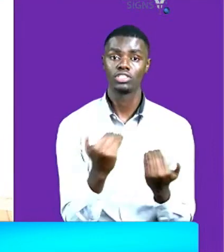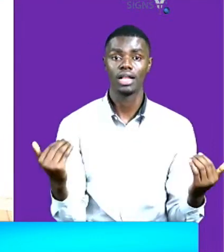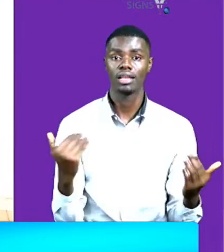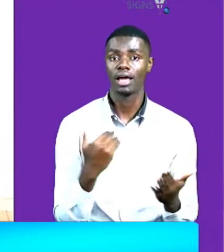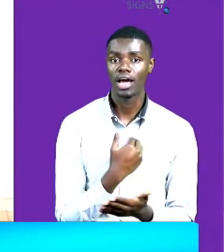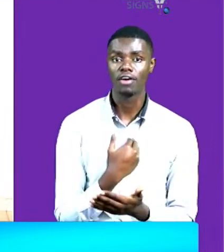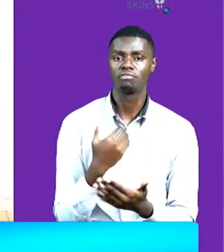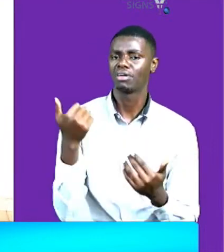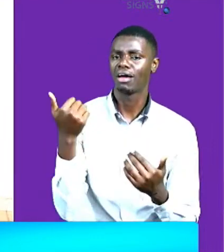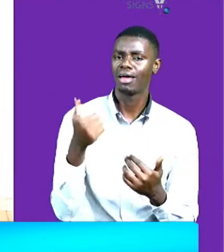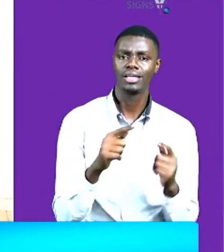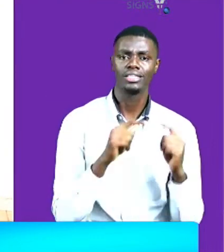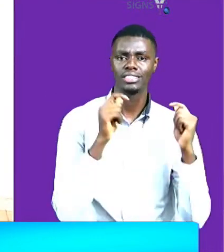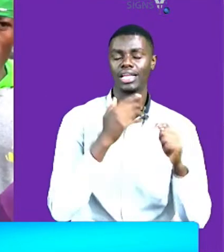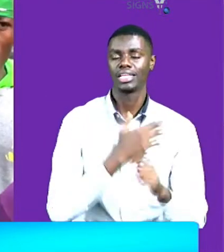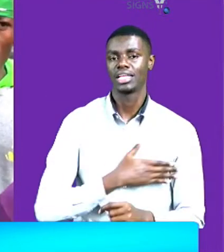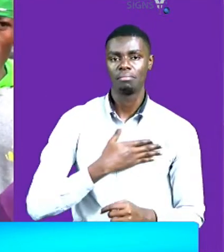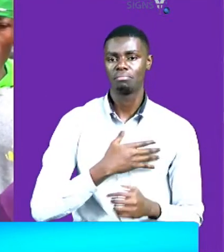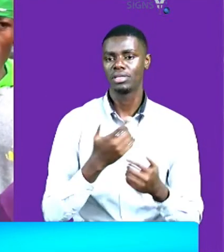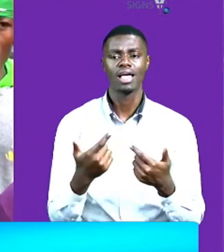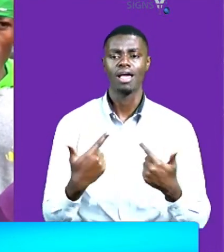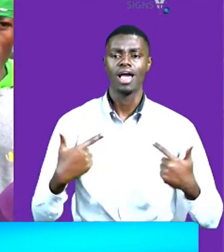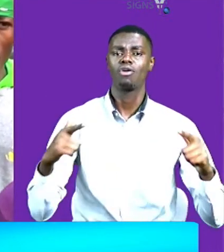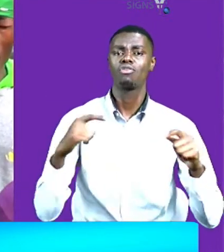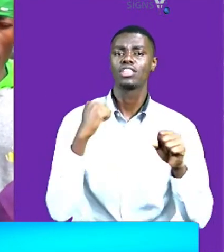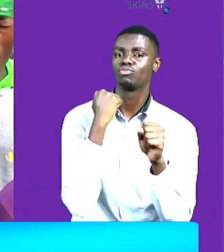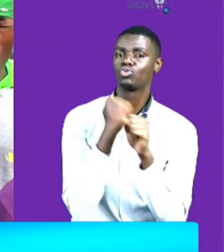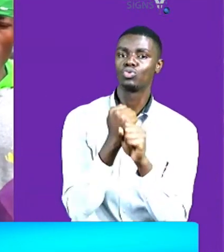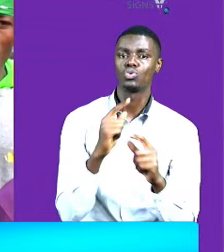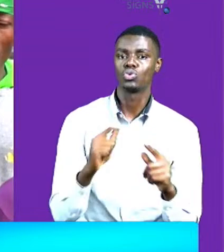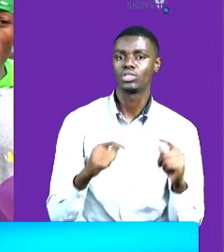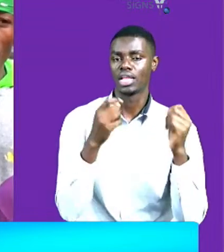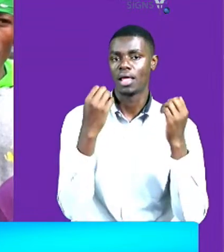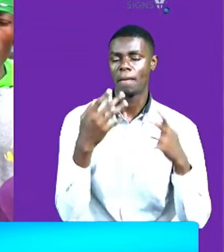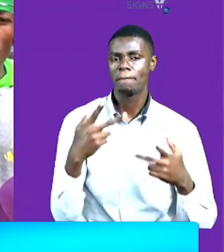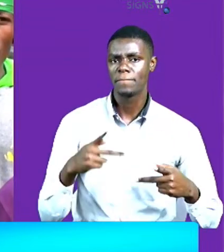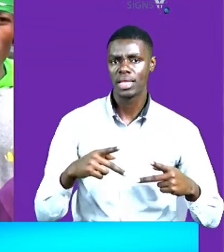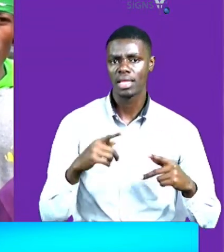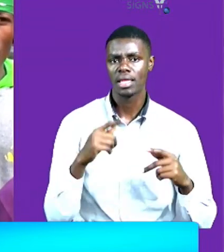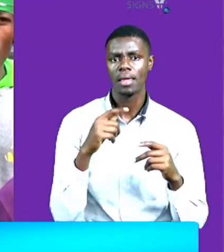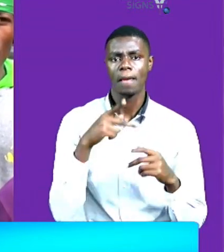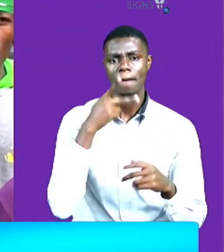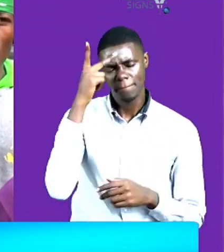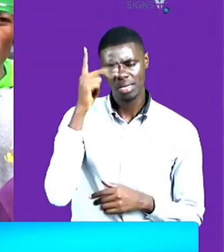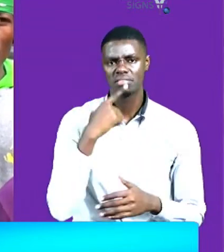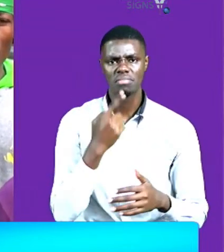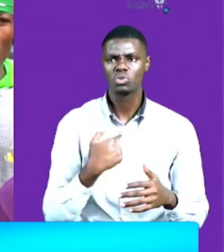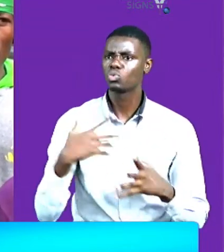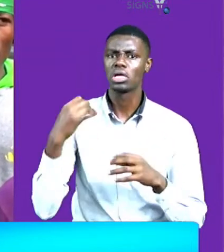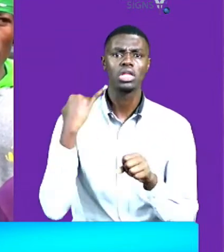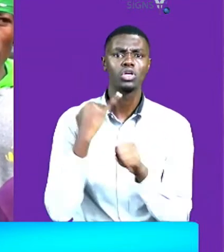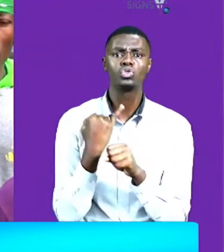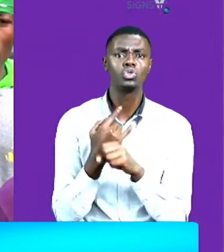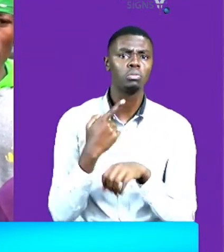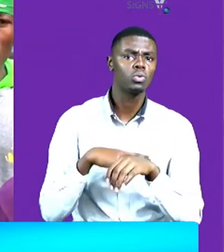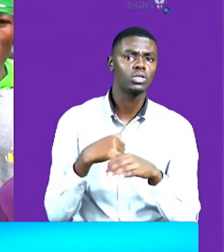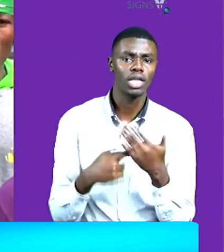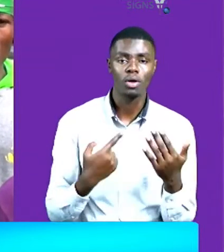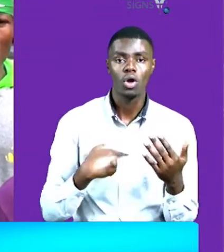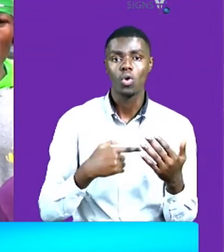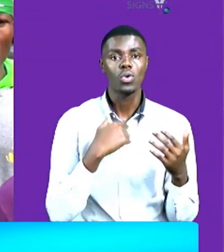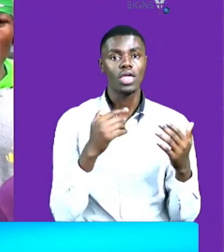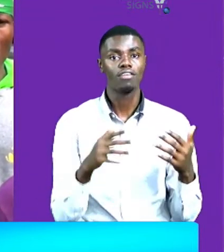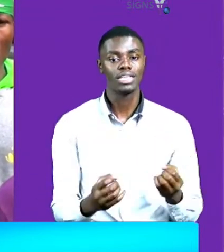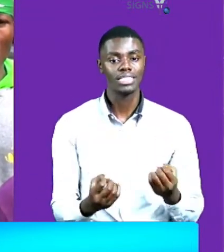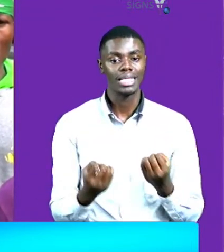talent, please let them do what they can do. Because many parents are like, nitaenda kazi saa ngapi? As we are here, we sacrificed our whole day to be here